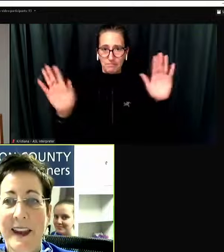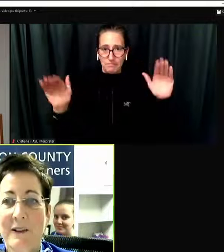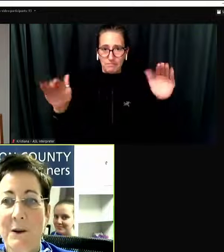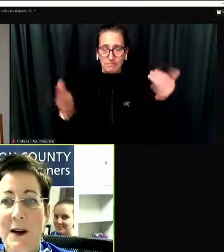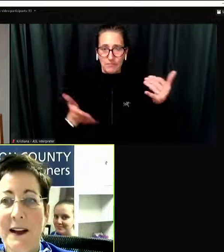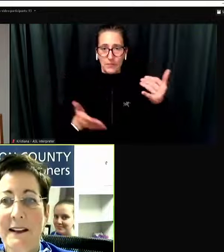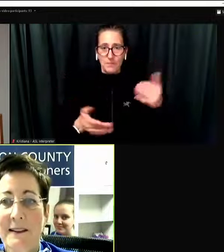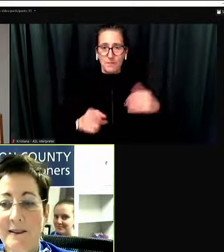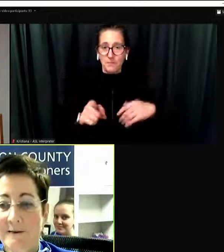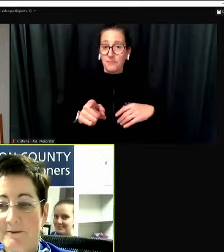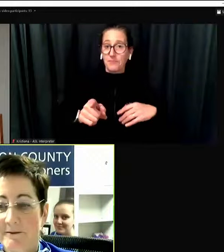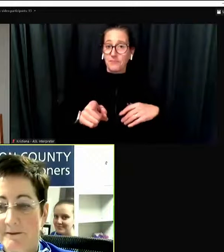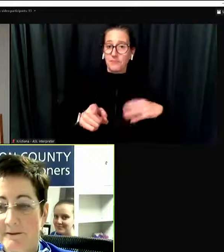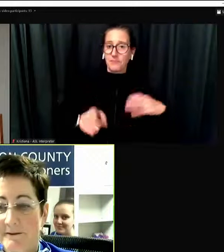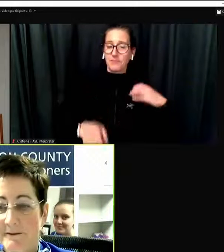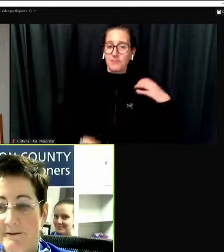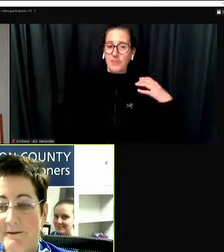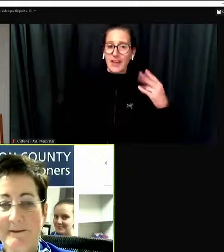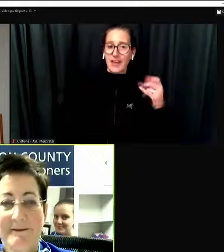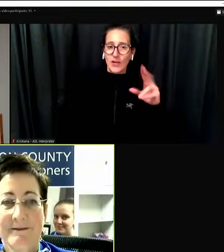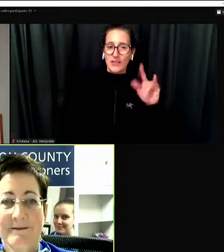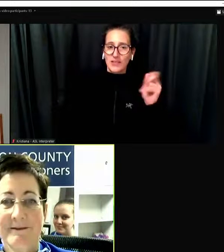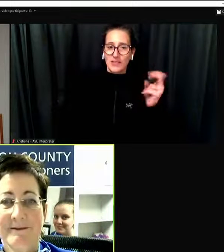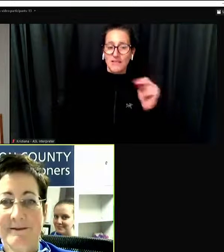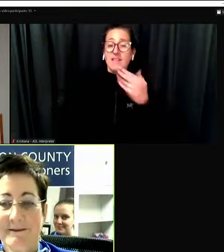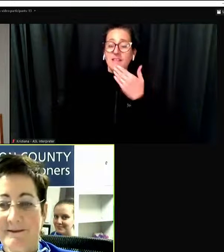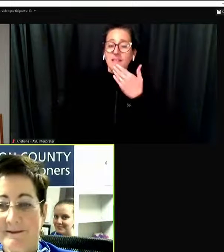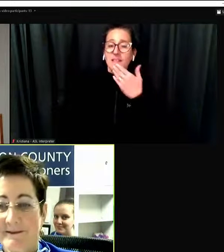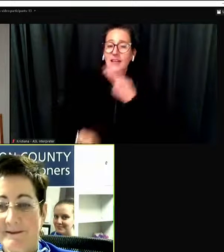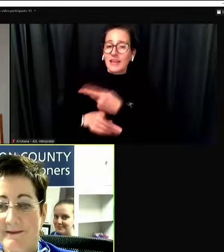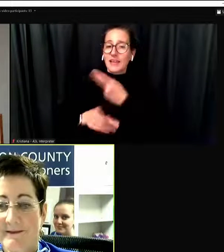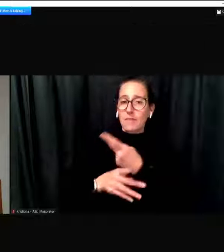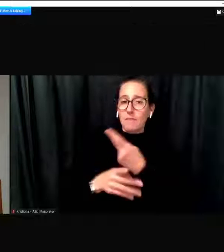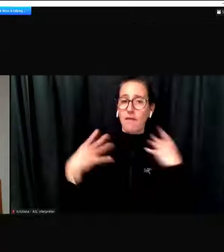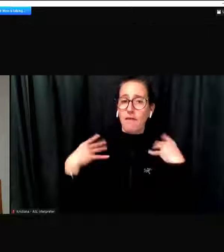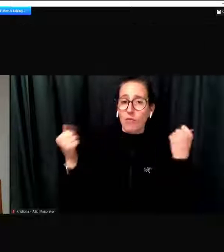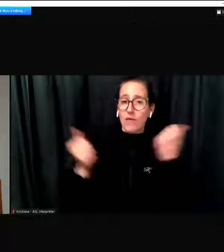Stay healthy, everyone. Yes, please stay healthy.